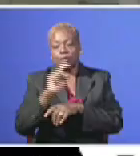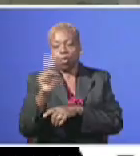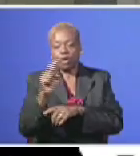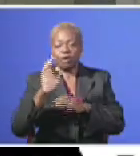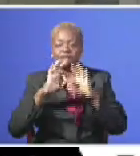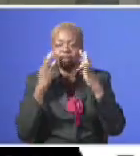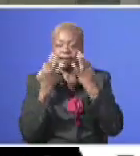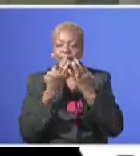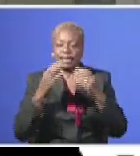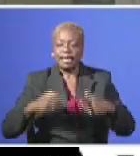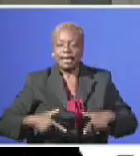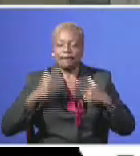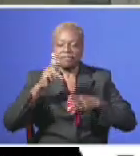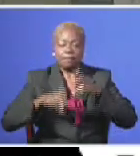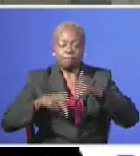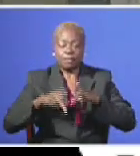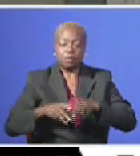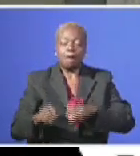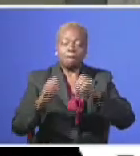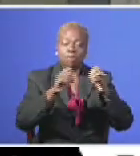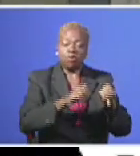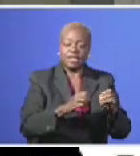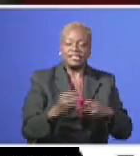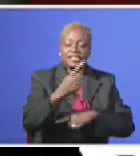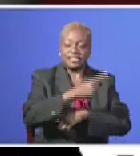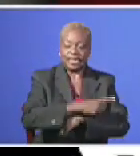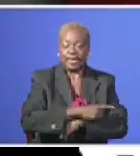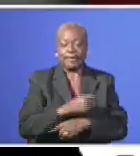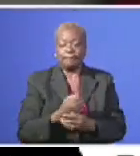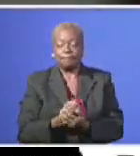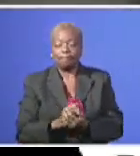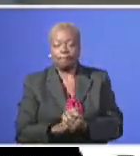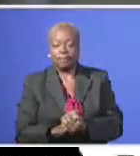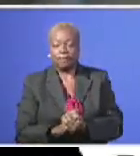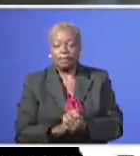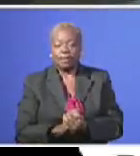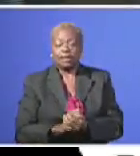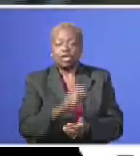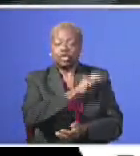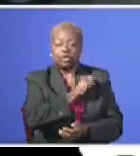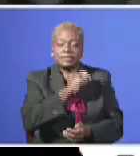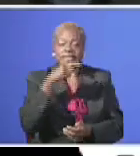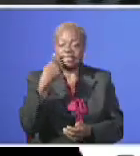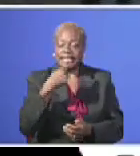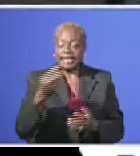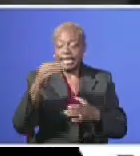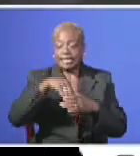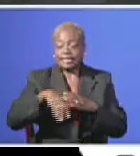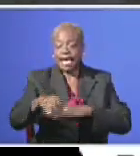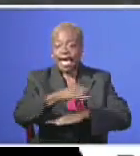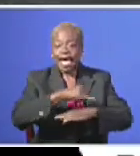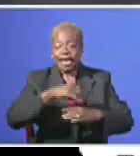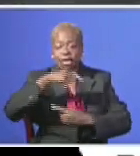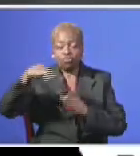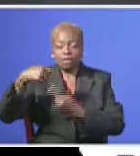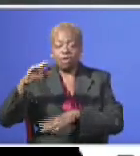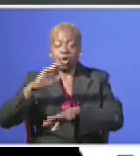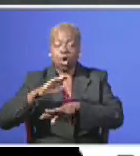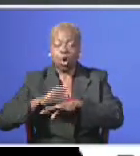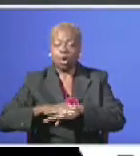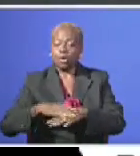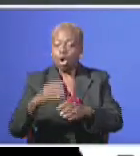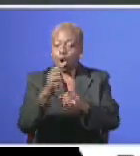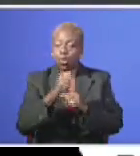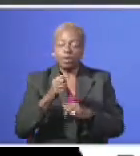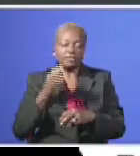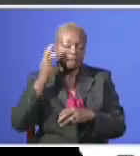people was moving today. Now, we just got a little scramblers now. Thompson says with inter-island travel on hold, the future is uncertain for the